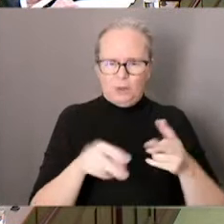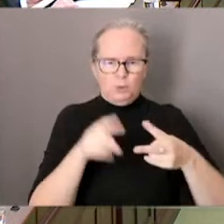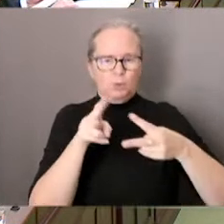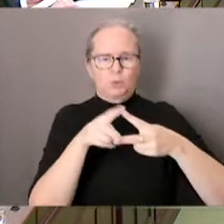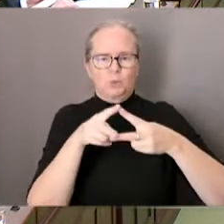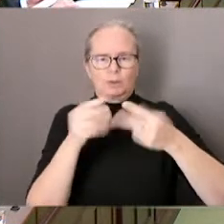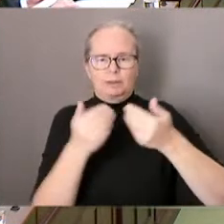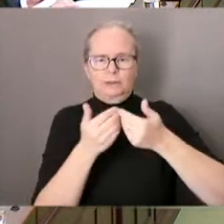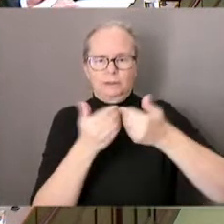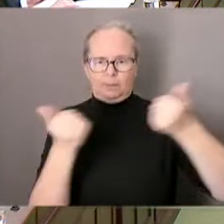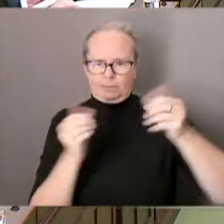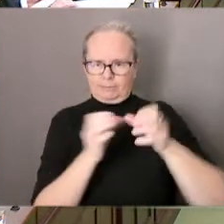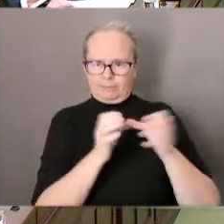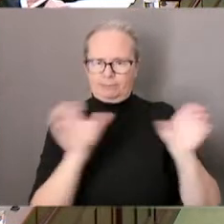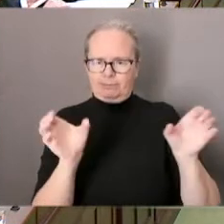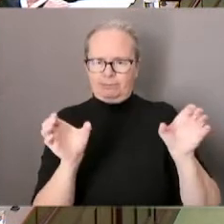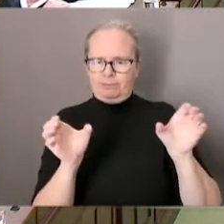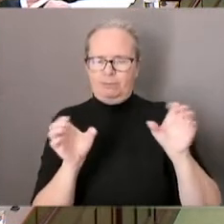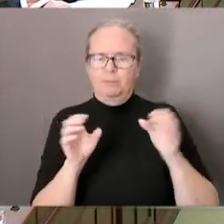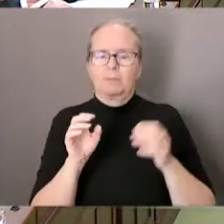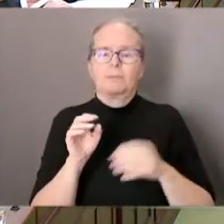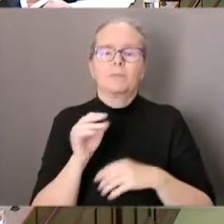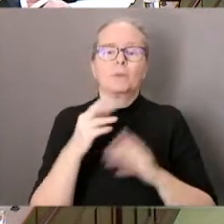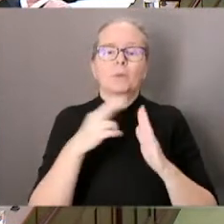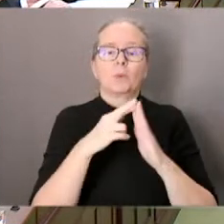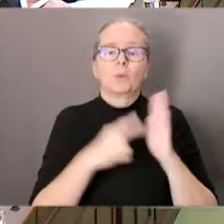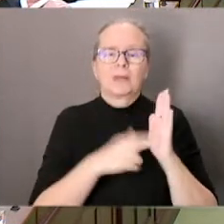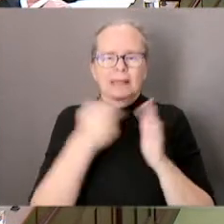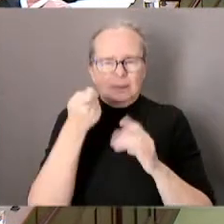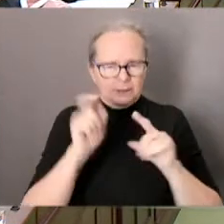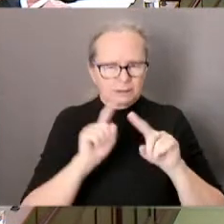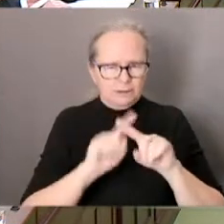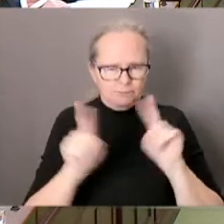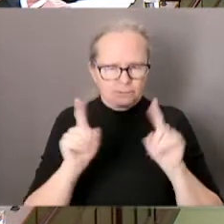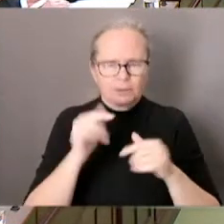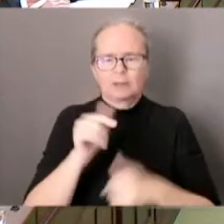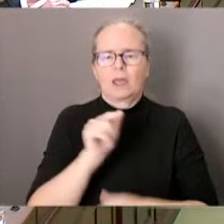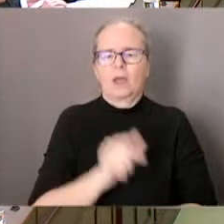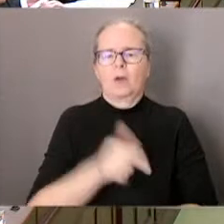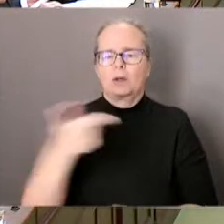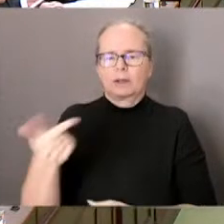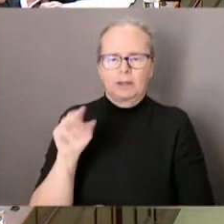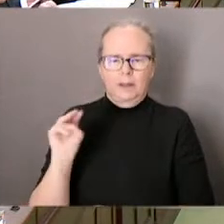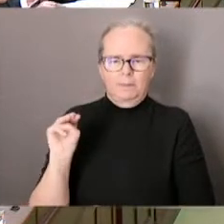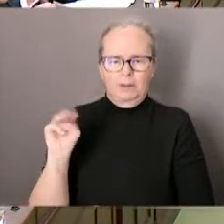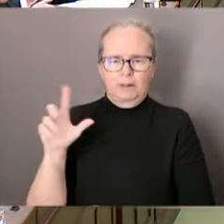are different The Honorable member for Edmonton Castle Downs has a guest